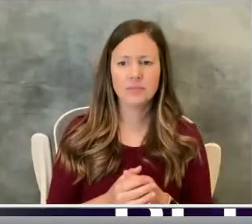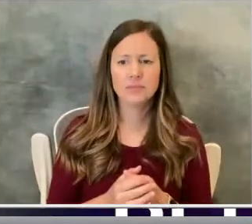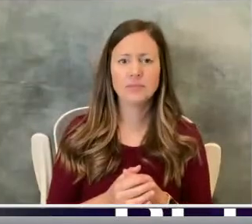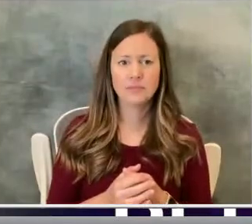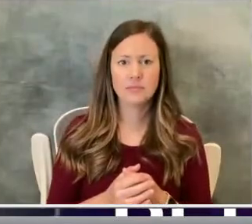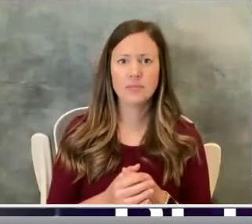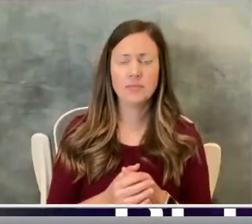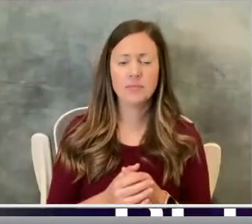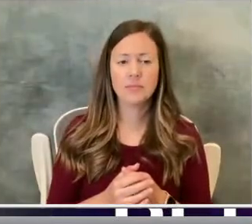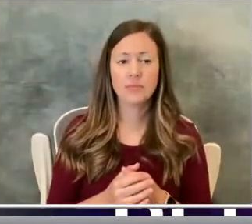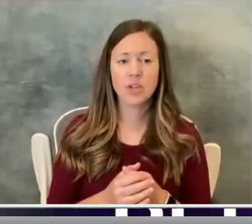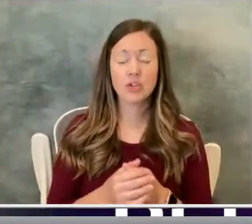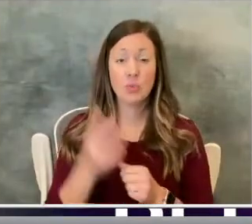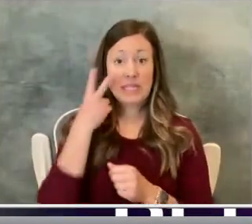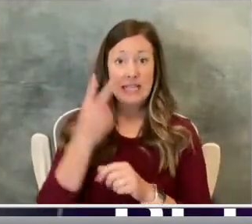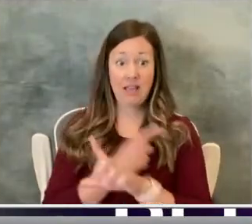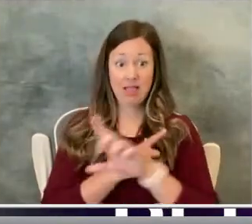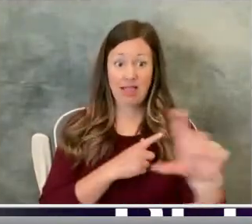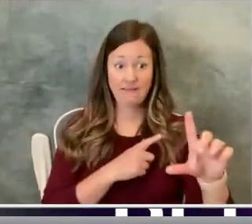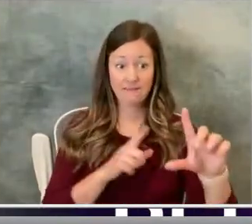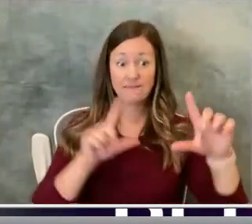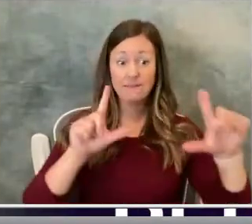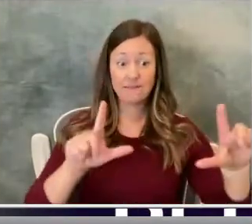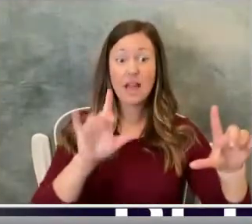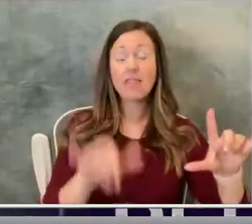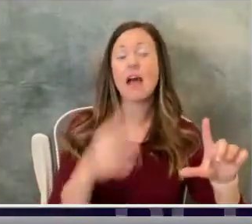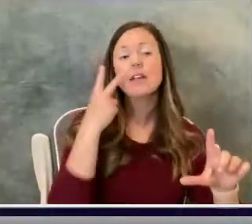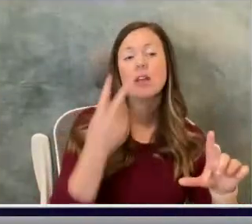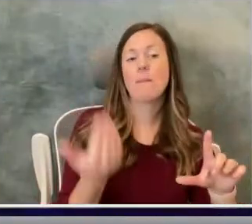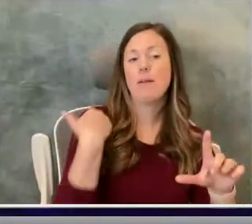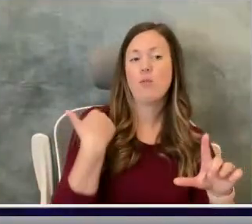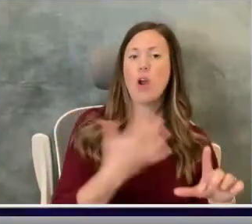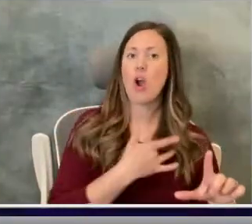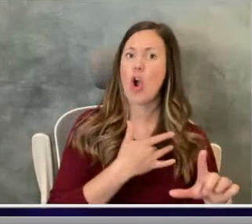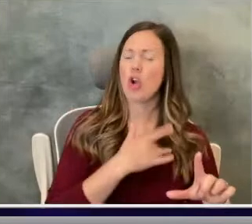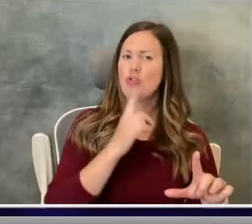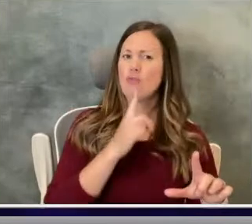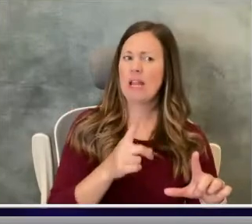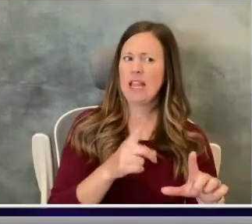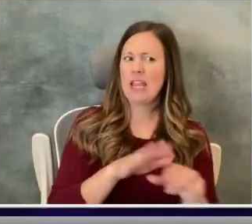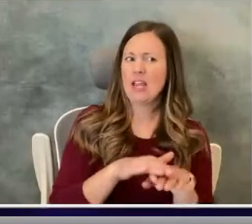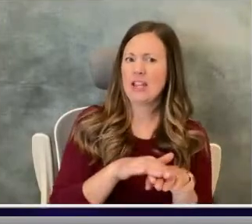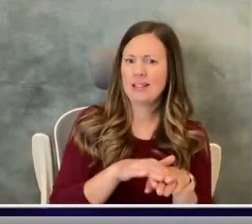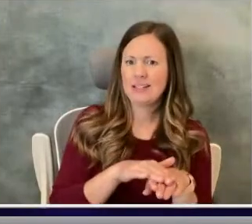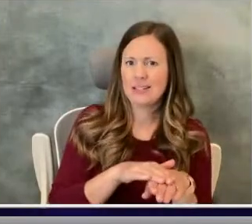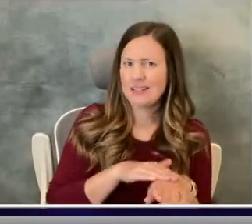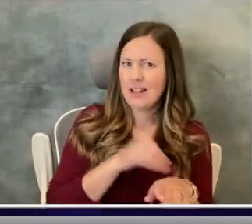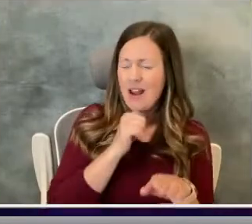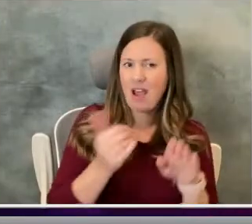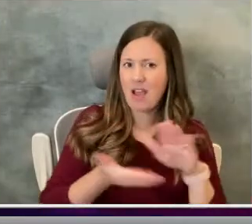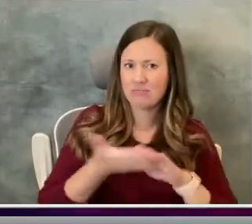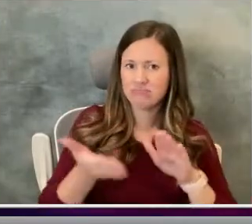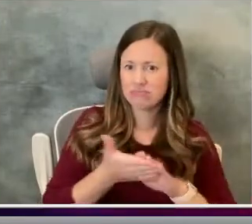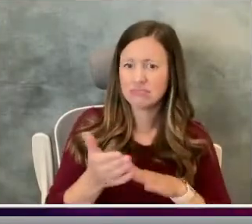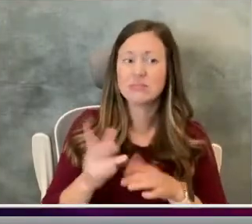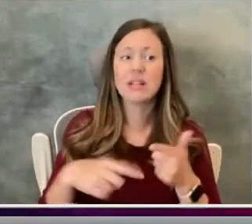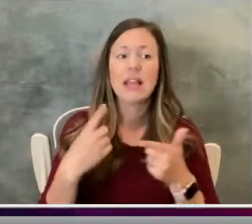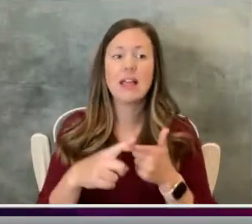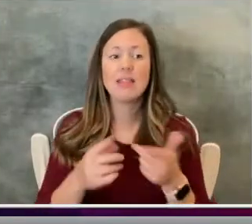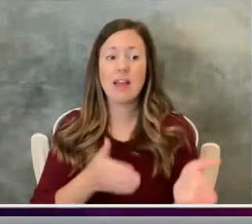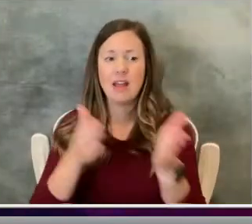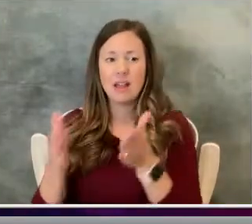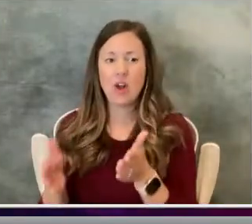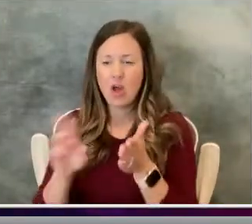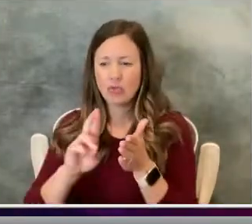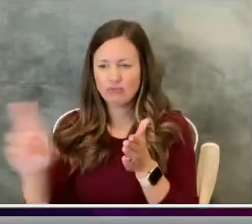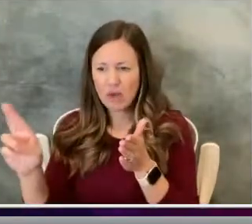saw before, where the heart's barely moving, and then his new heart. The things that are most striking are,